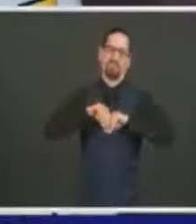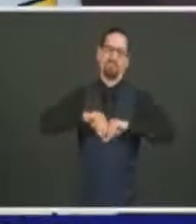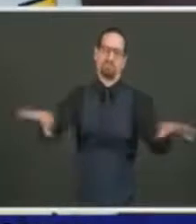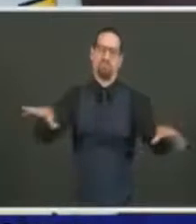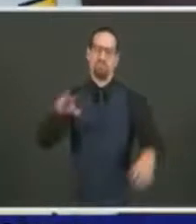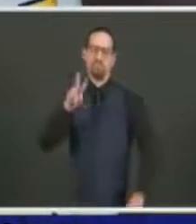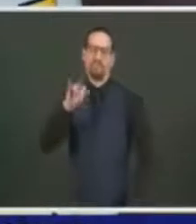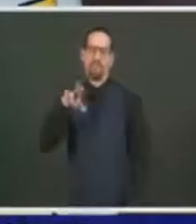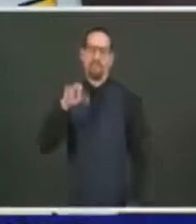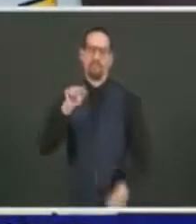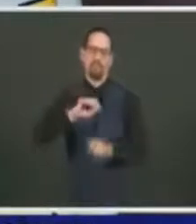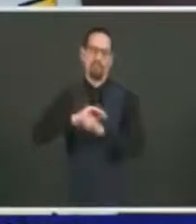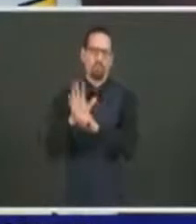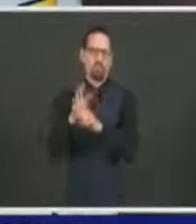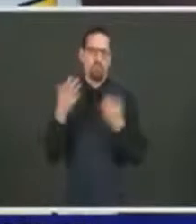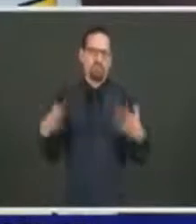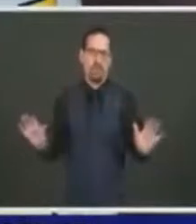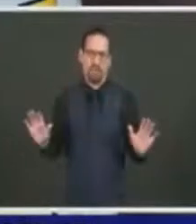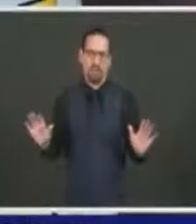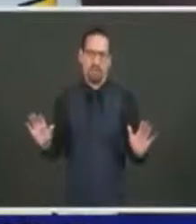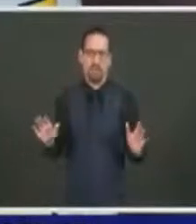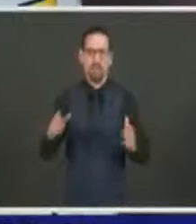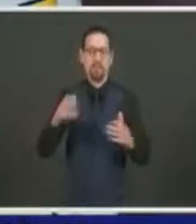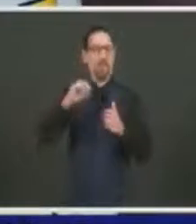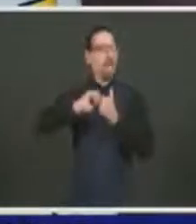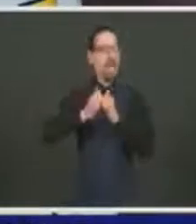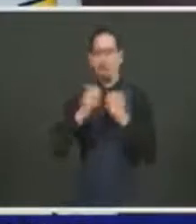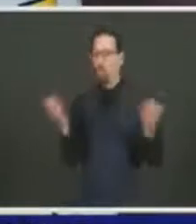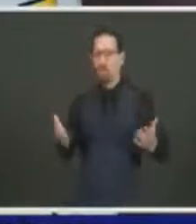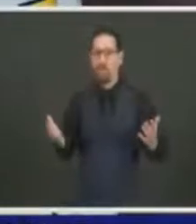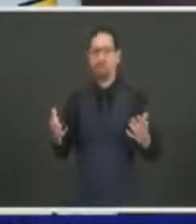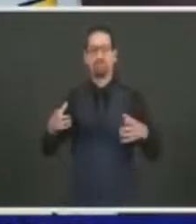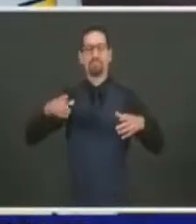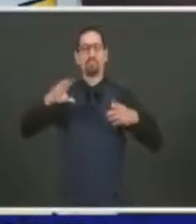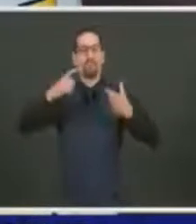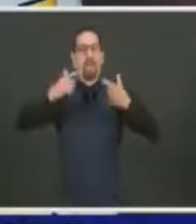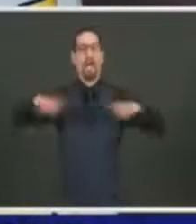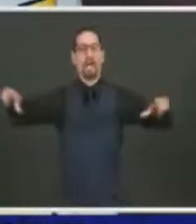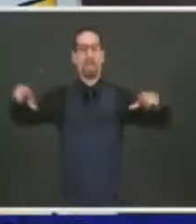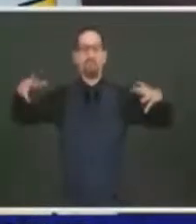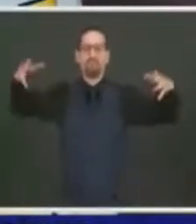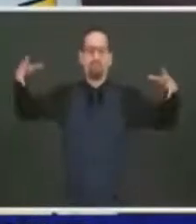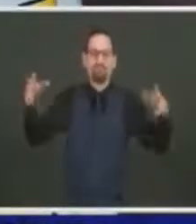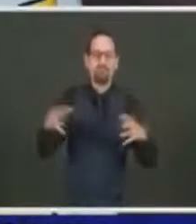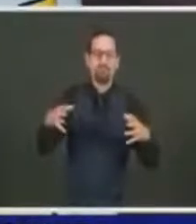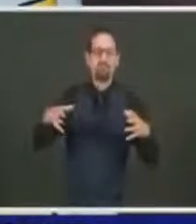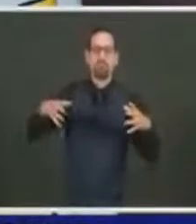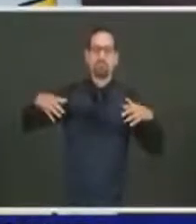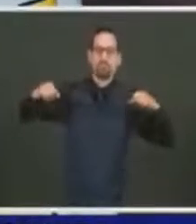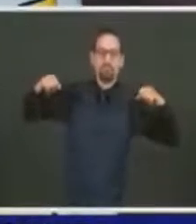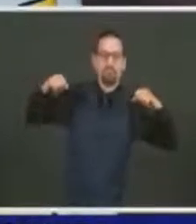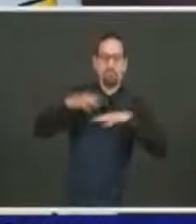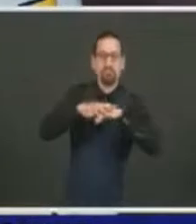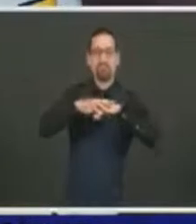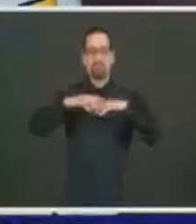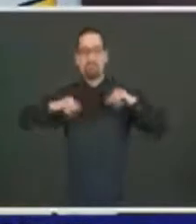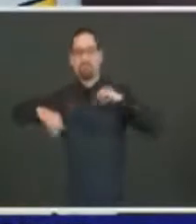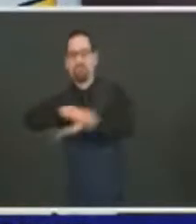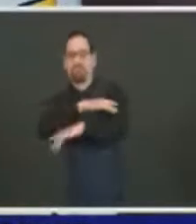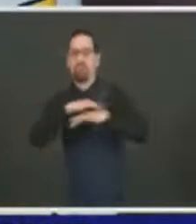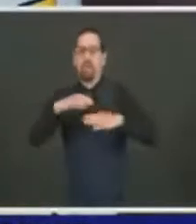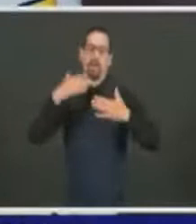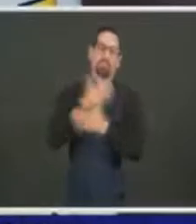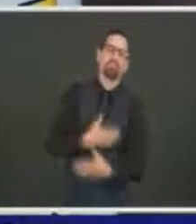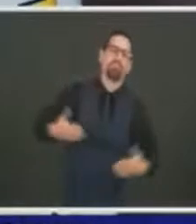crowds, going out or going to work if you're sick, and being a part of an outbreak. It should be a badge of honor, of Rhode